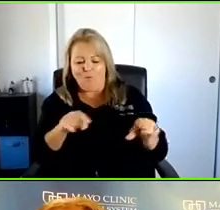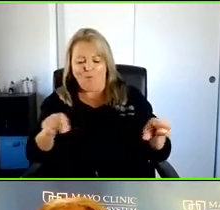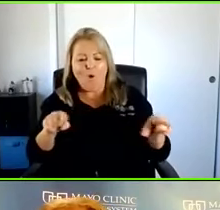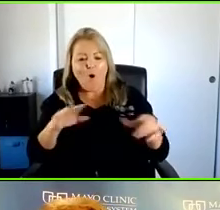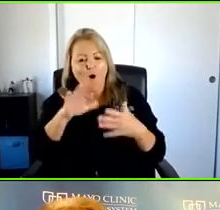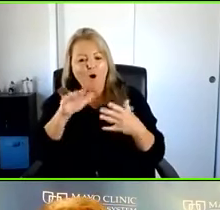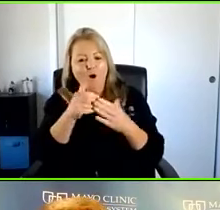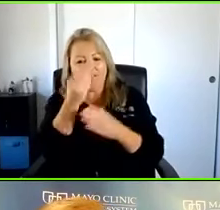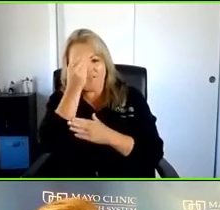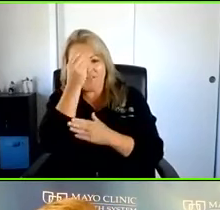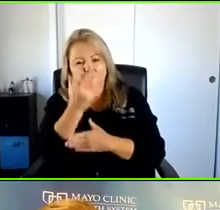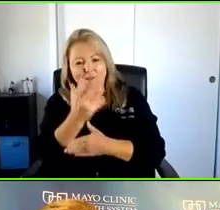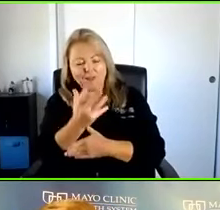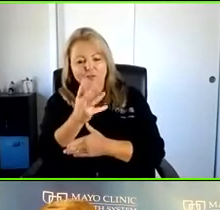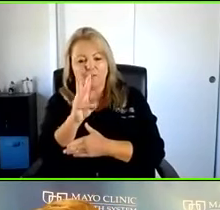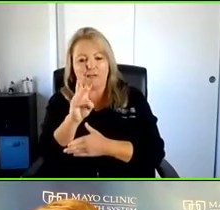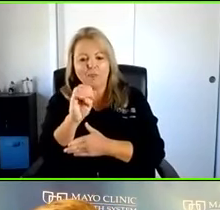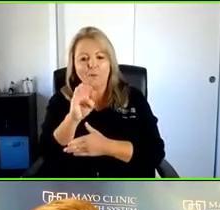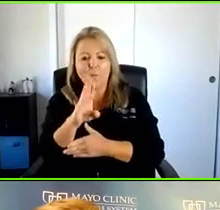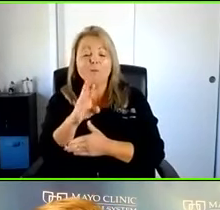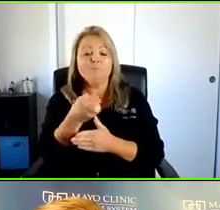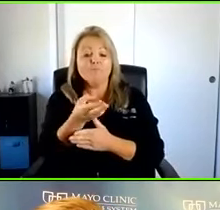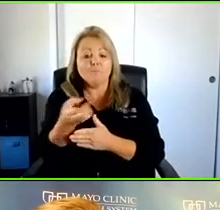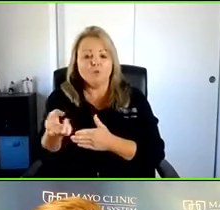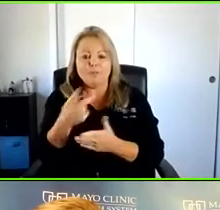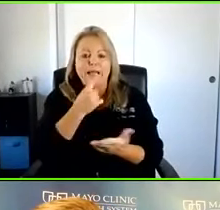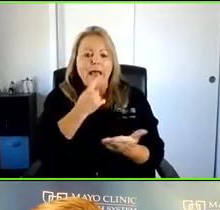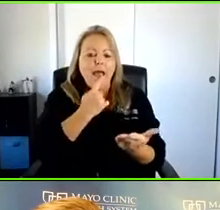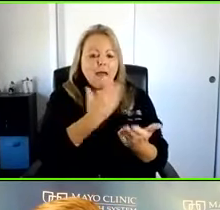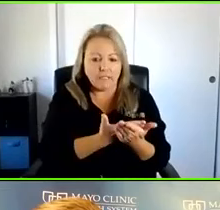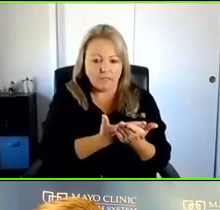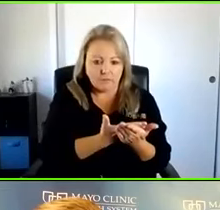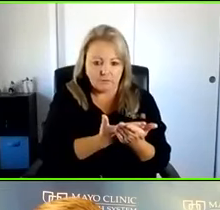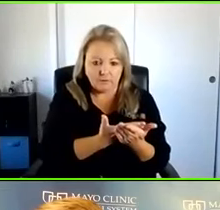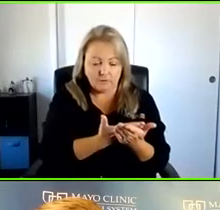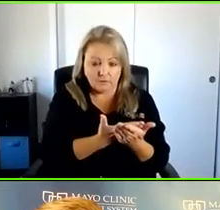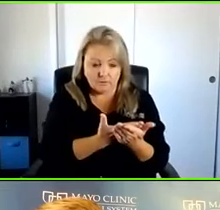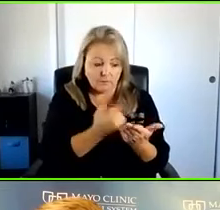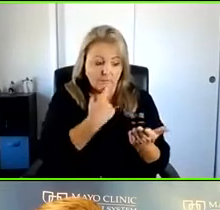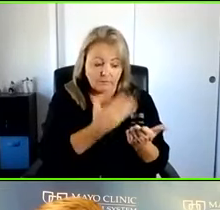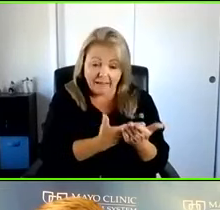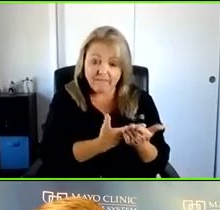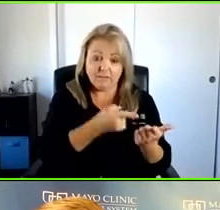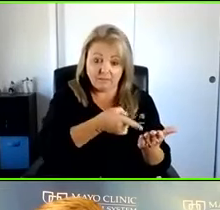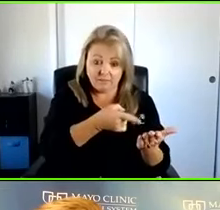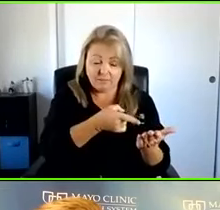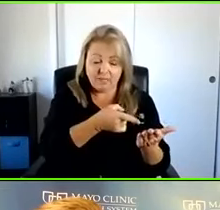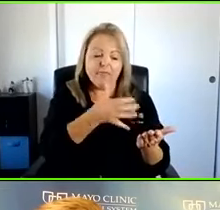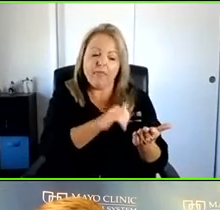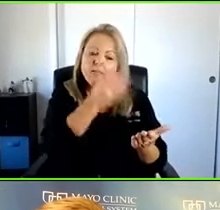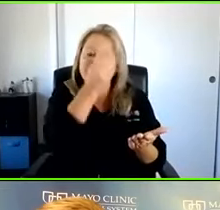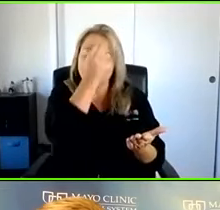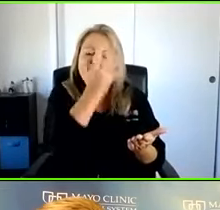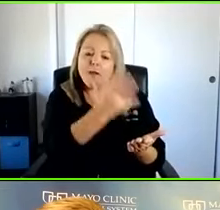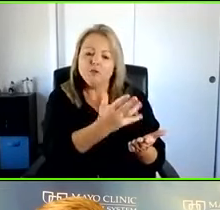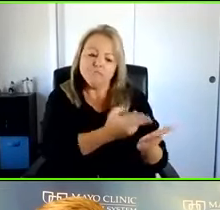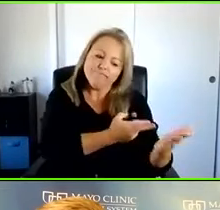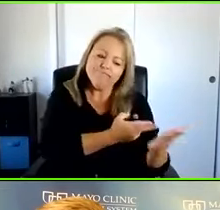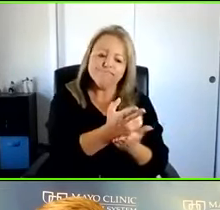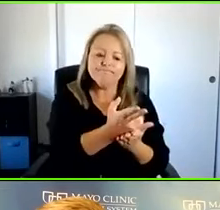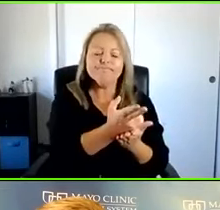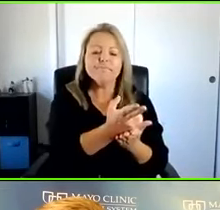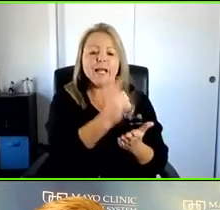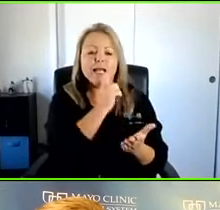that on that web resource is evidence-based. And we want to provide information for you that can be helpful and is